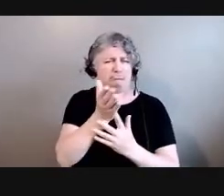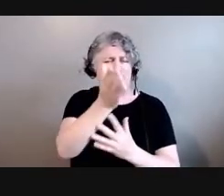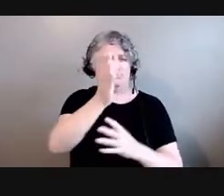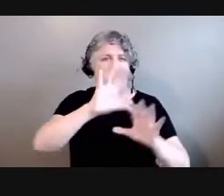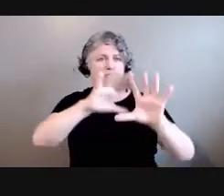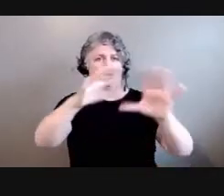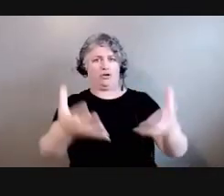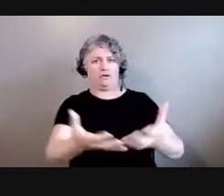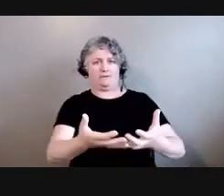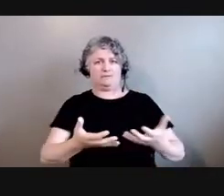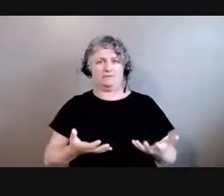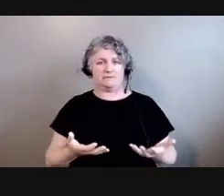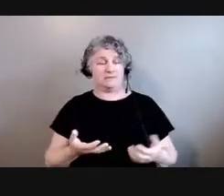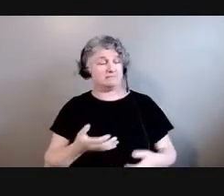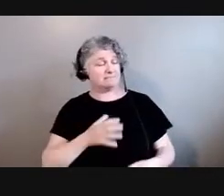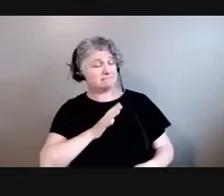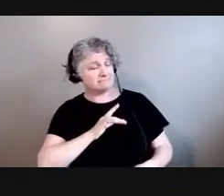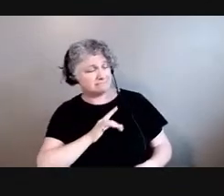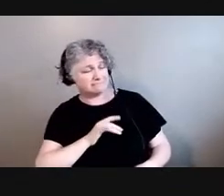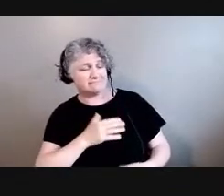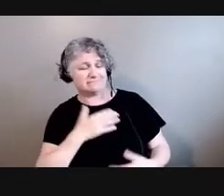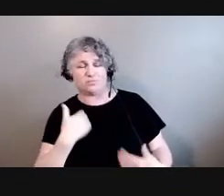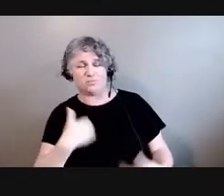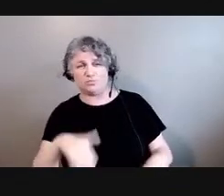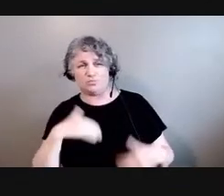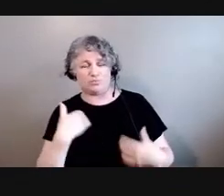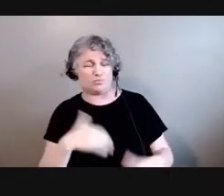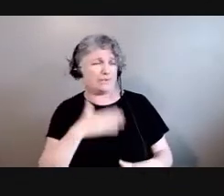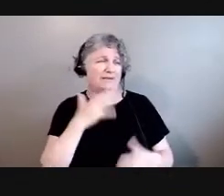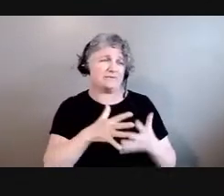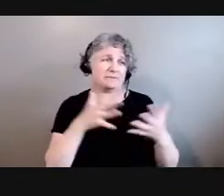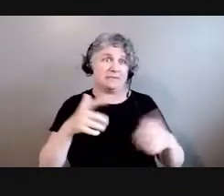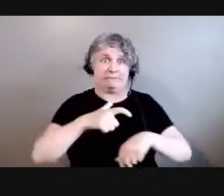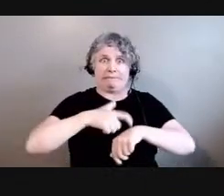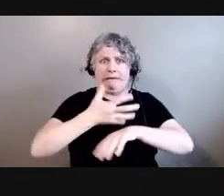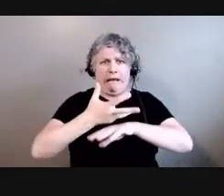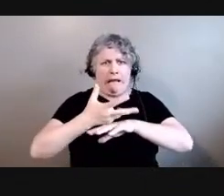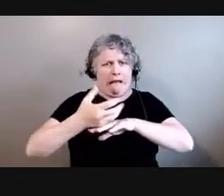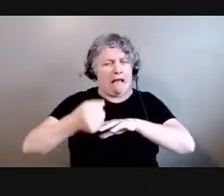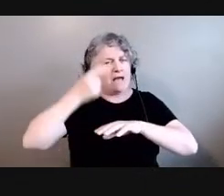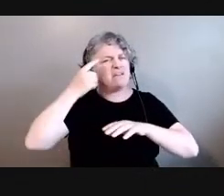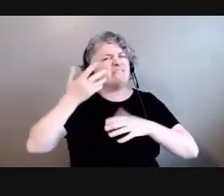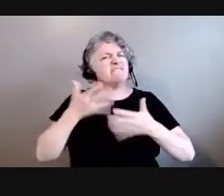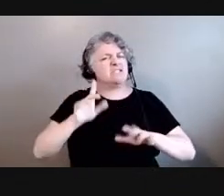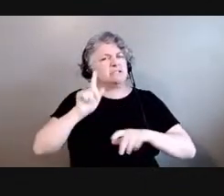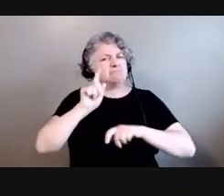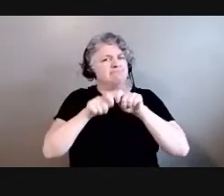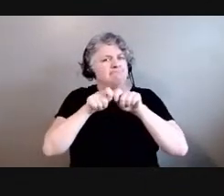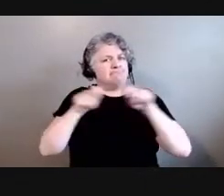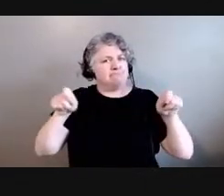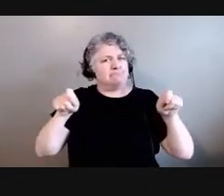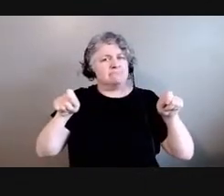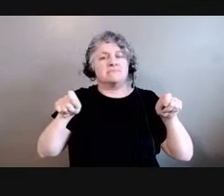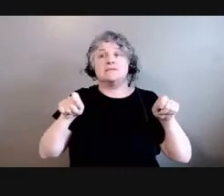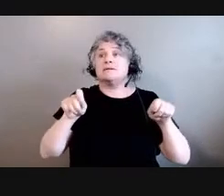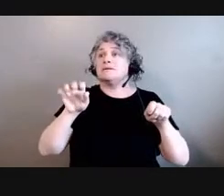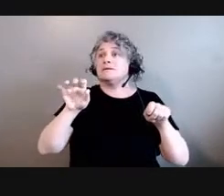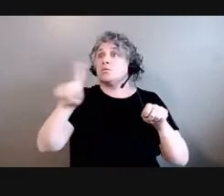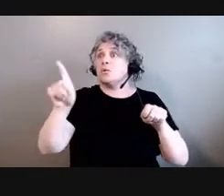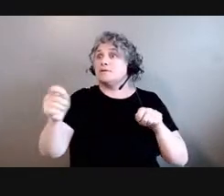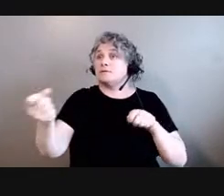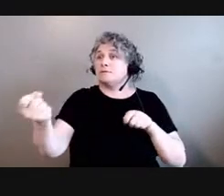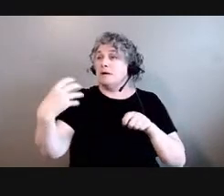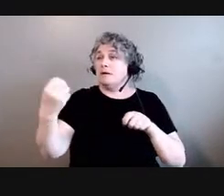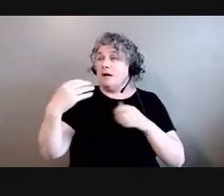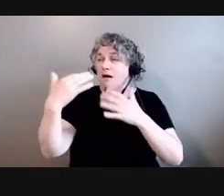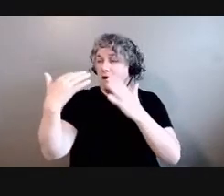Absolutely. Thank you so much for that. We are running out of time, so I think we'll leave it there. We're going to collect the questions that have come